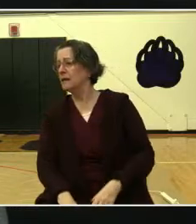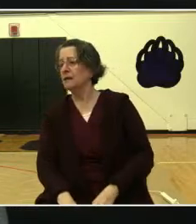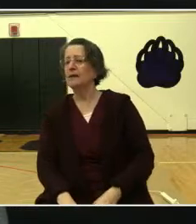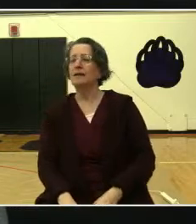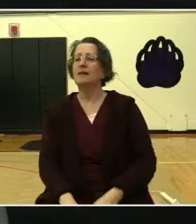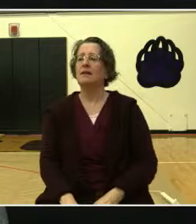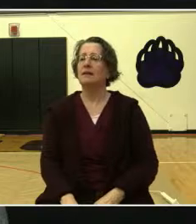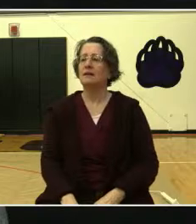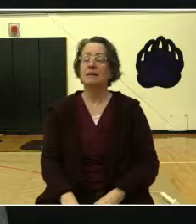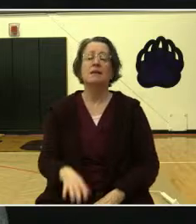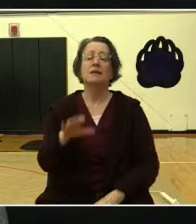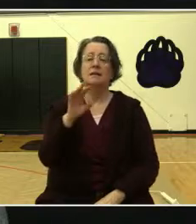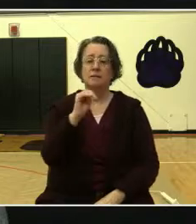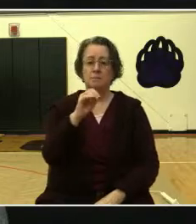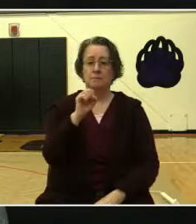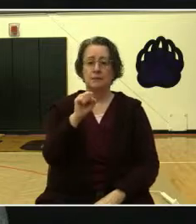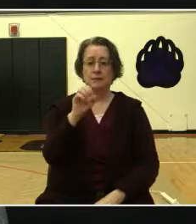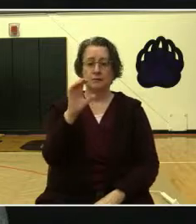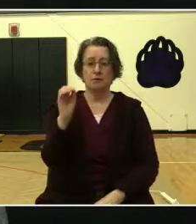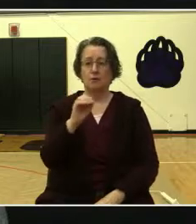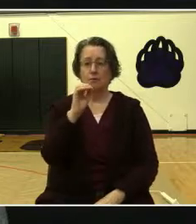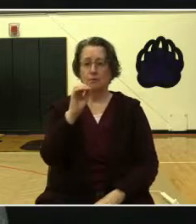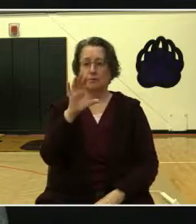inquiry Miss o